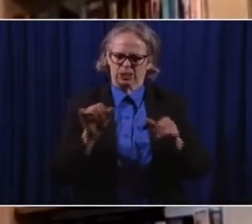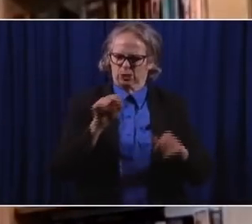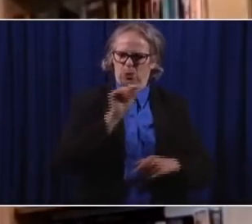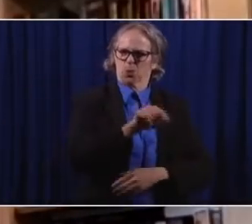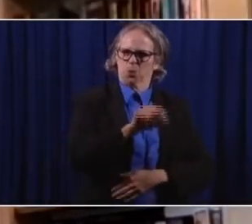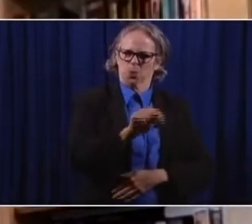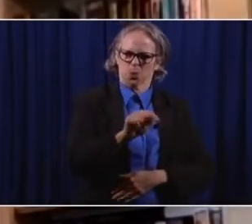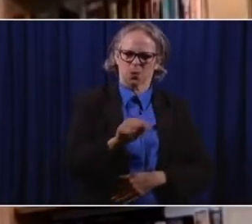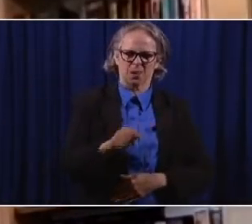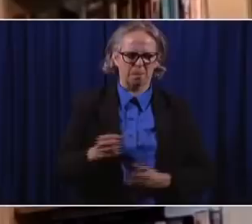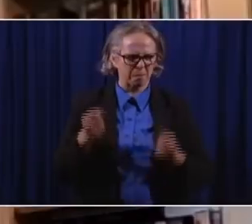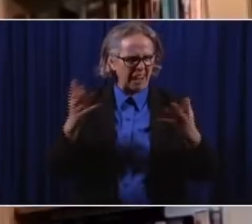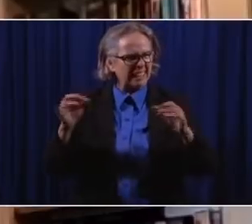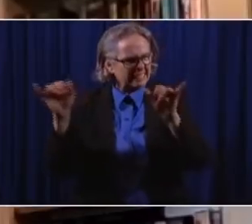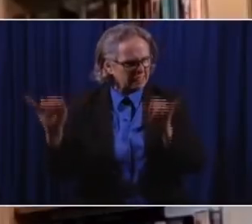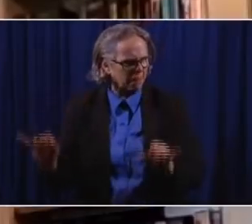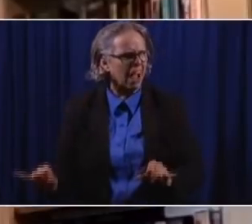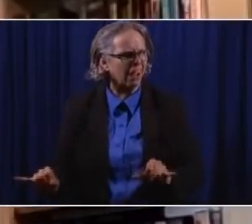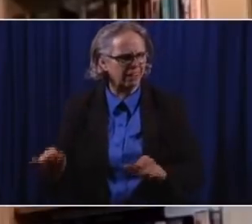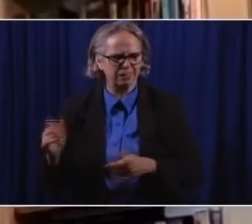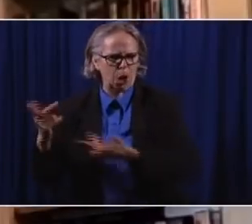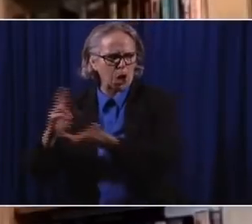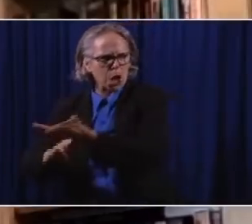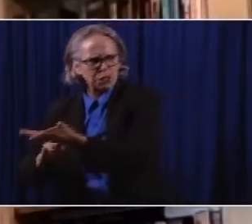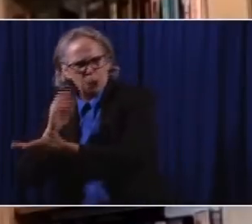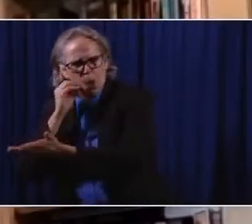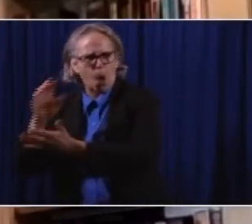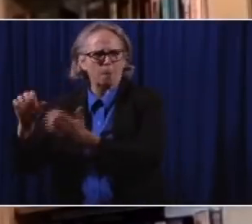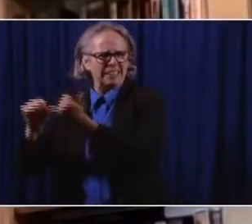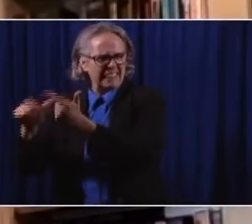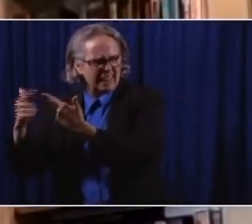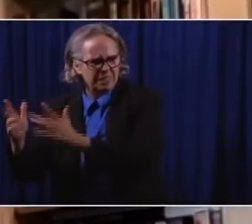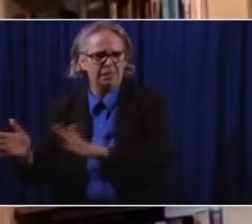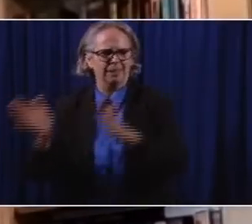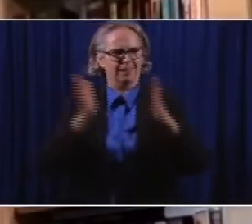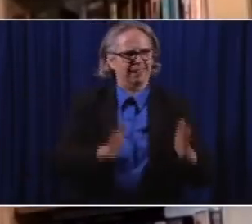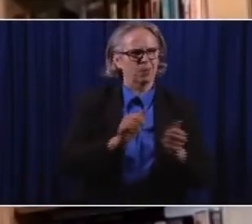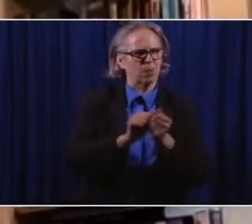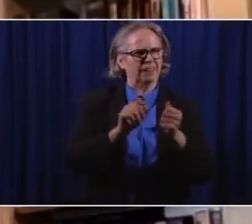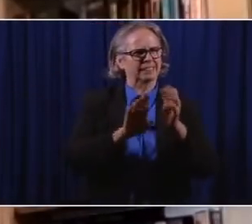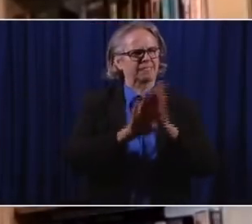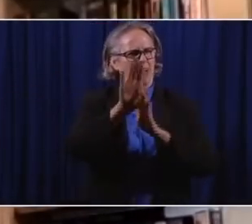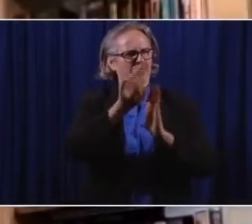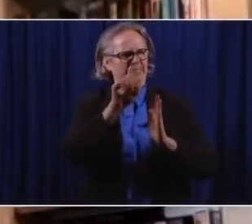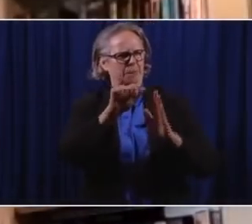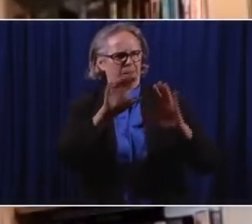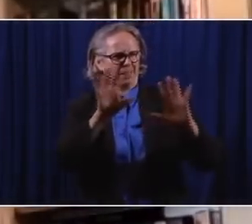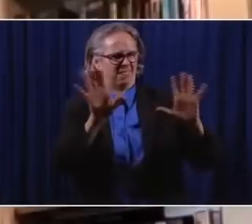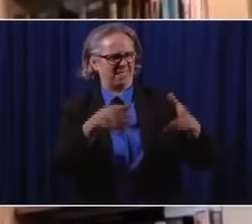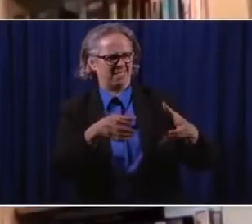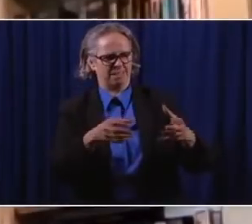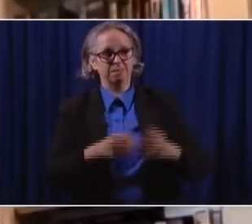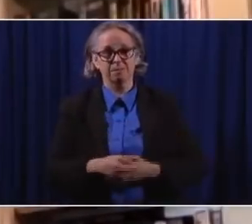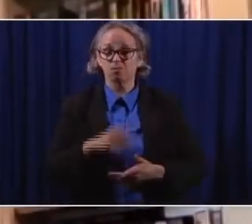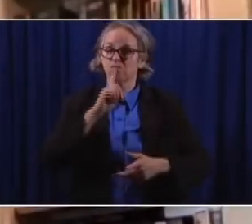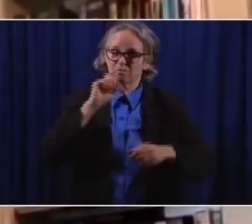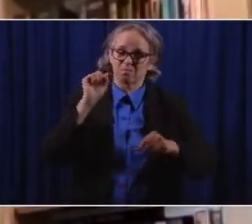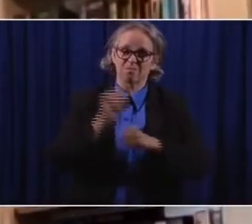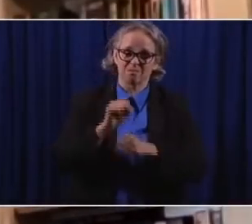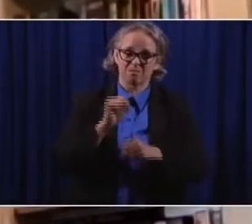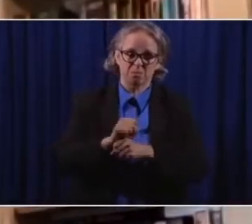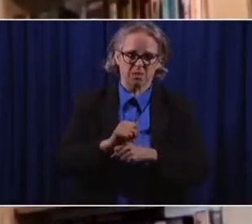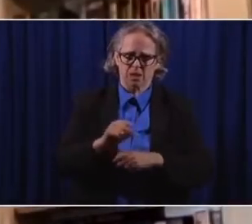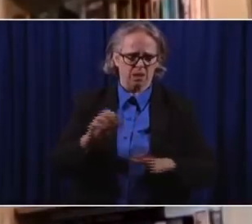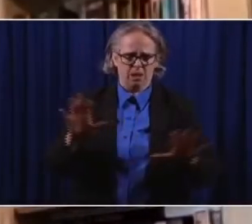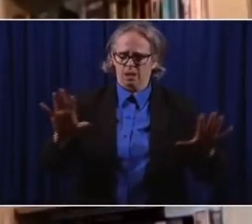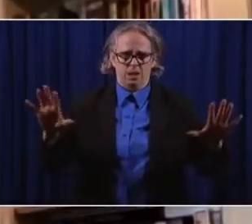our approach with our intermediate care facilities. But it has been a journey. And if we can chat about that